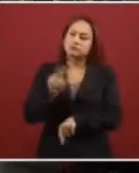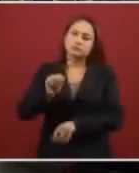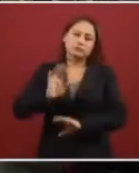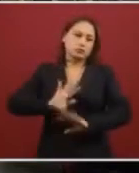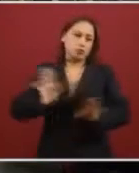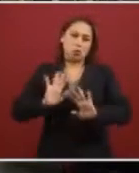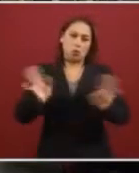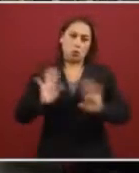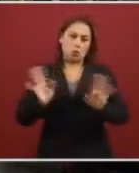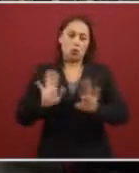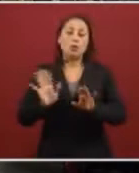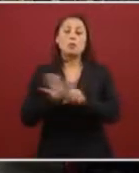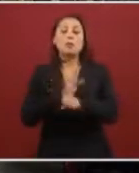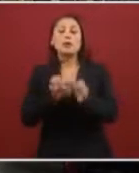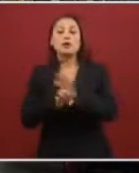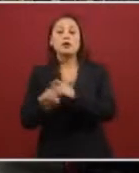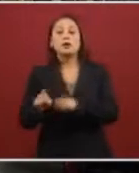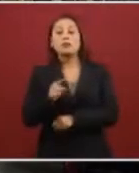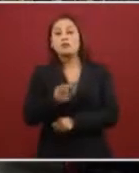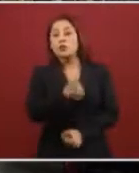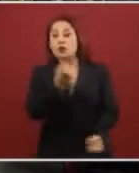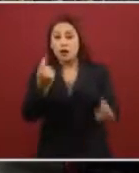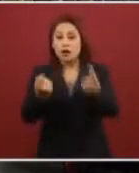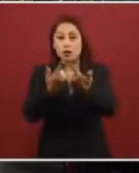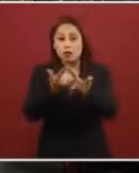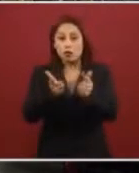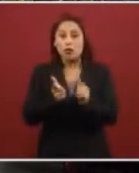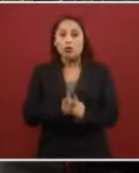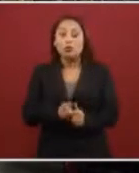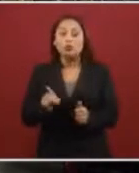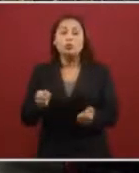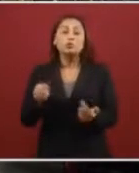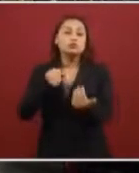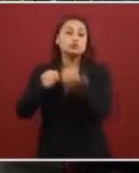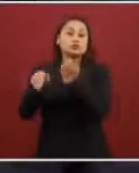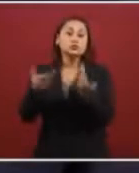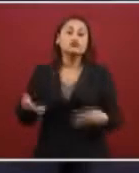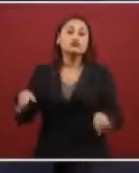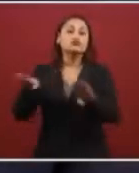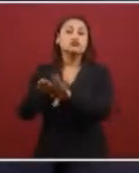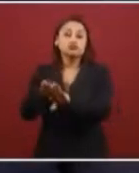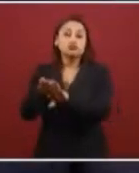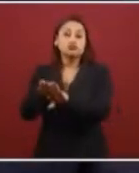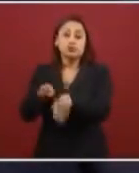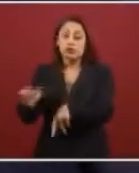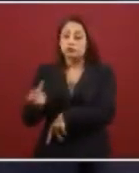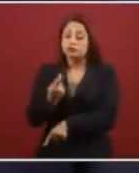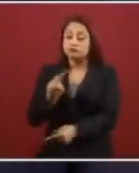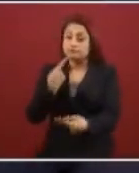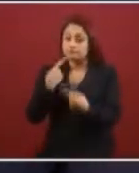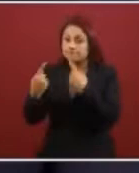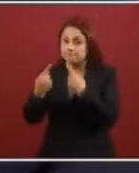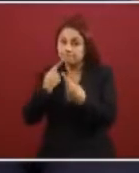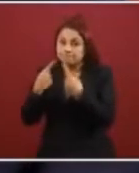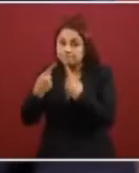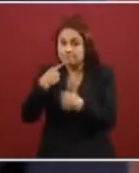going to, like if we'll take a road y llegamos un acuerdo, and we'll come to an agreement siempre y cuando and nos if, entregues only